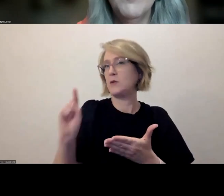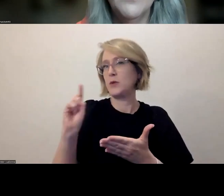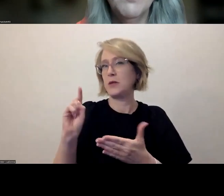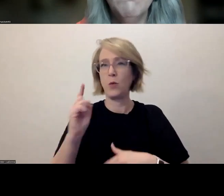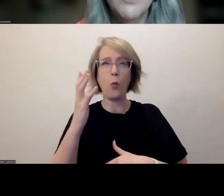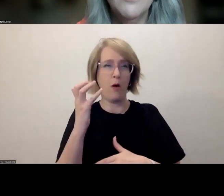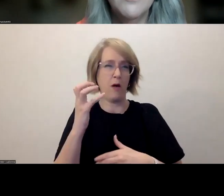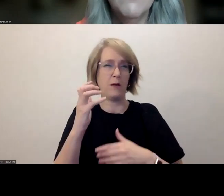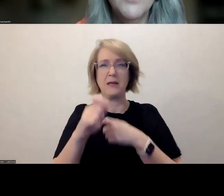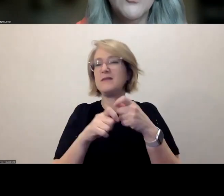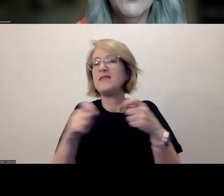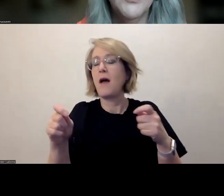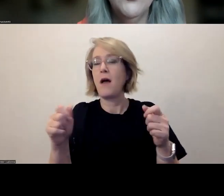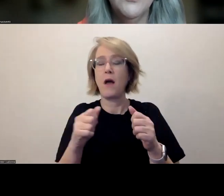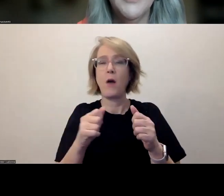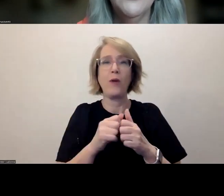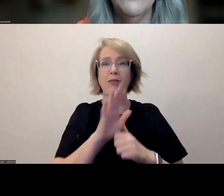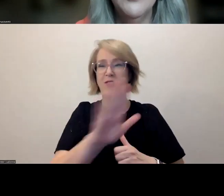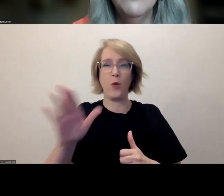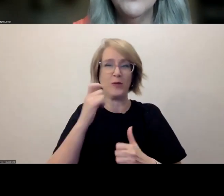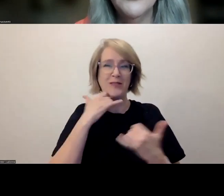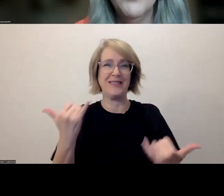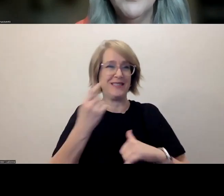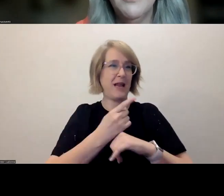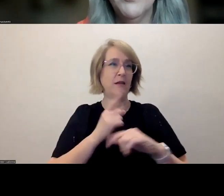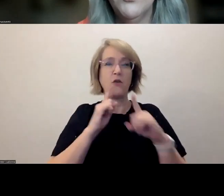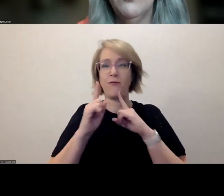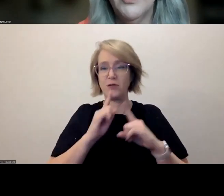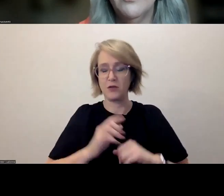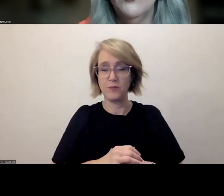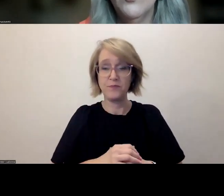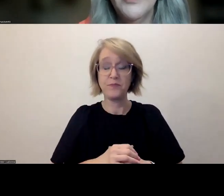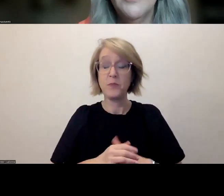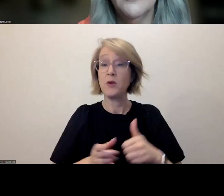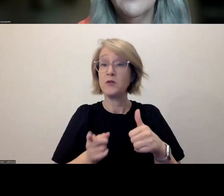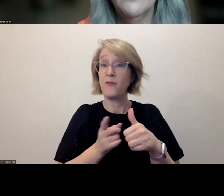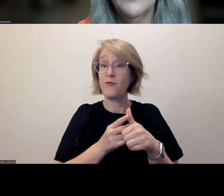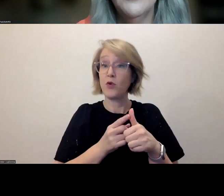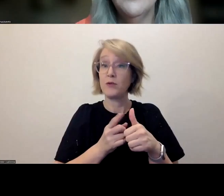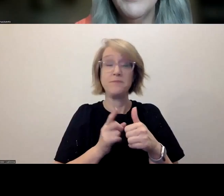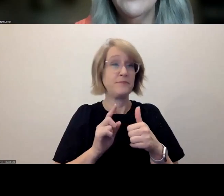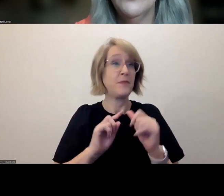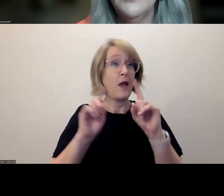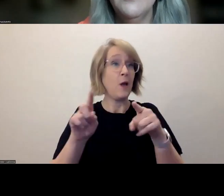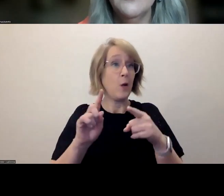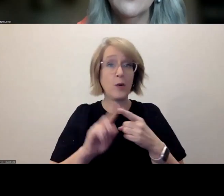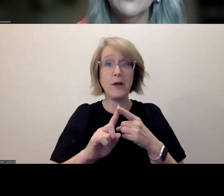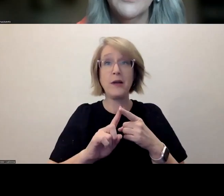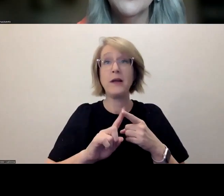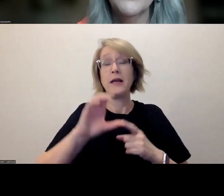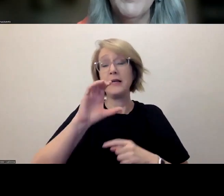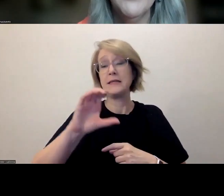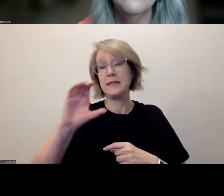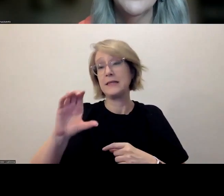tie them to some of the conversation today. So first, I was able to join CCBHC